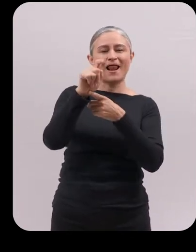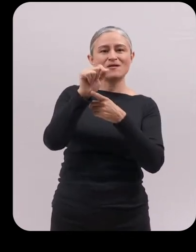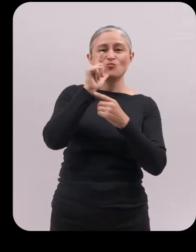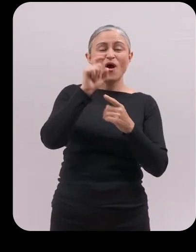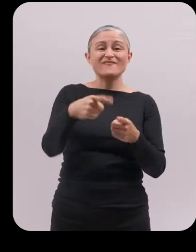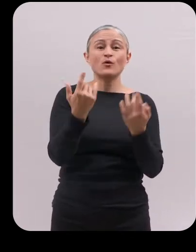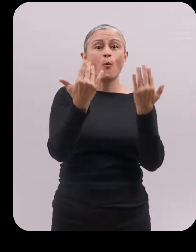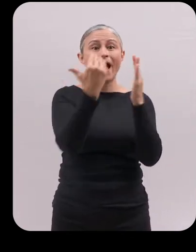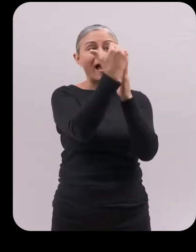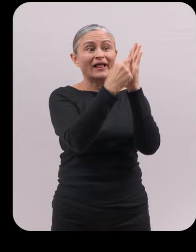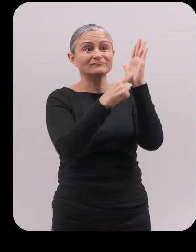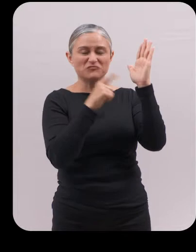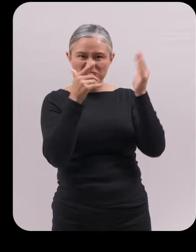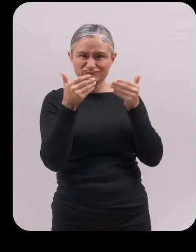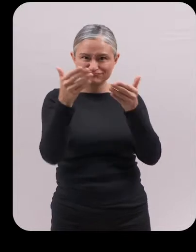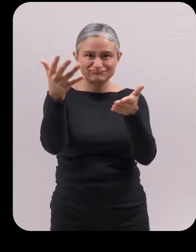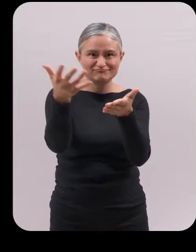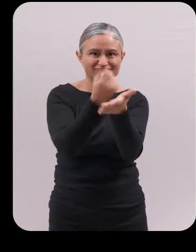wait list.